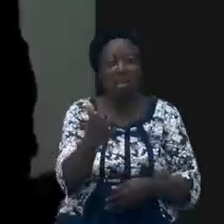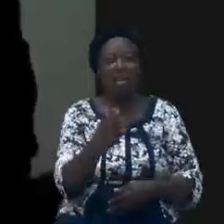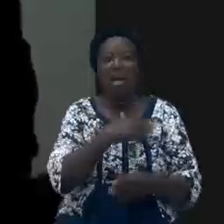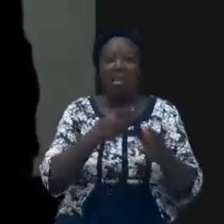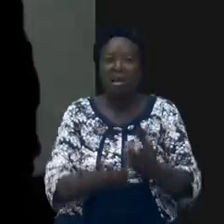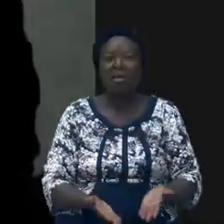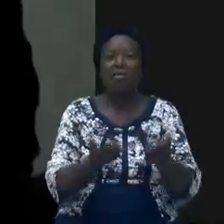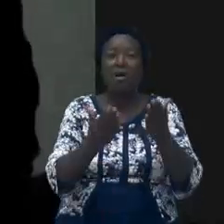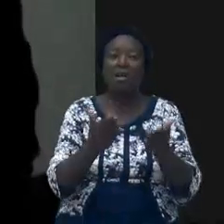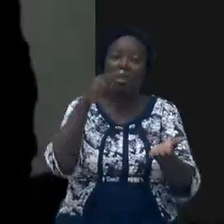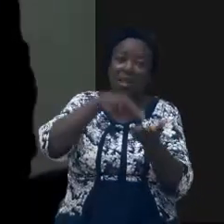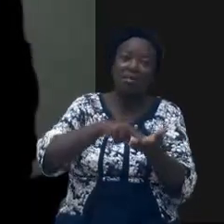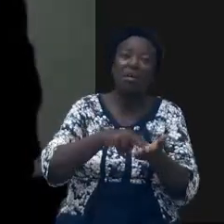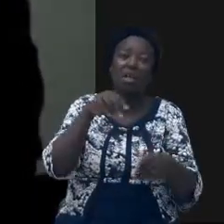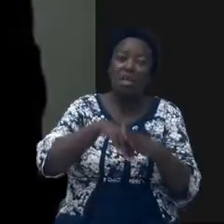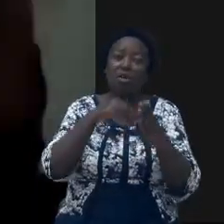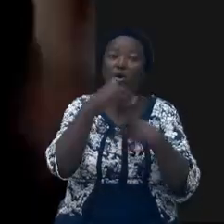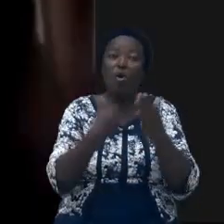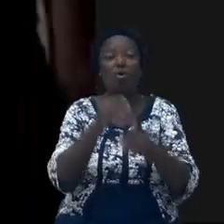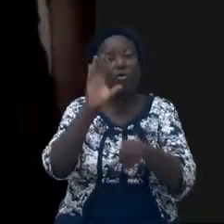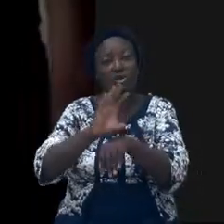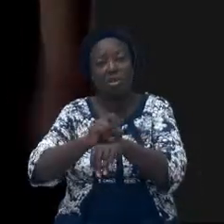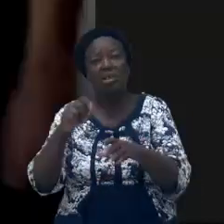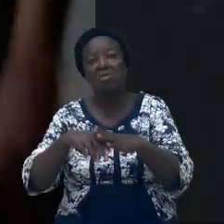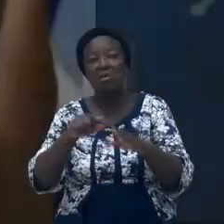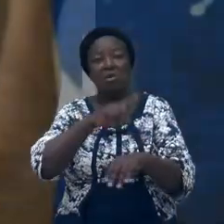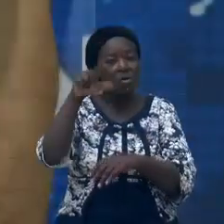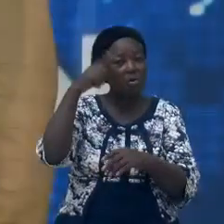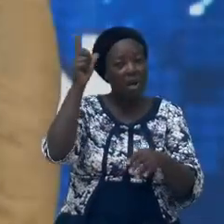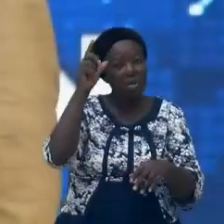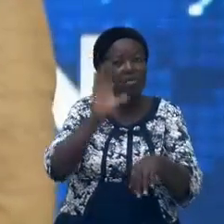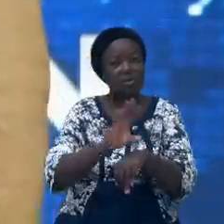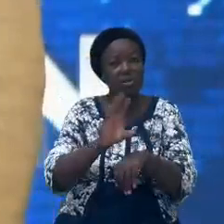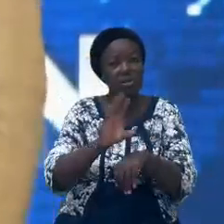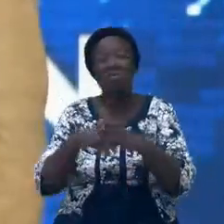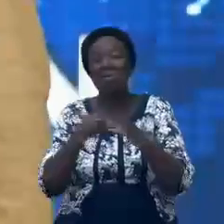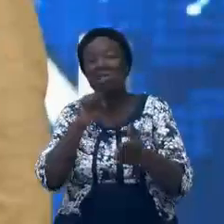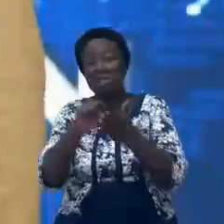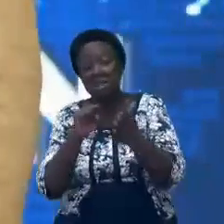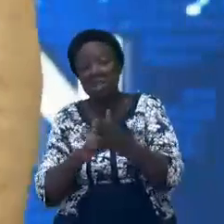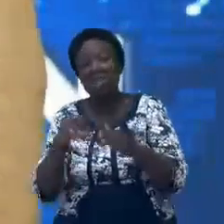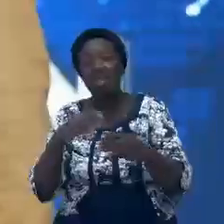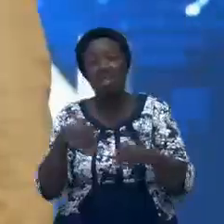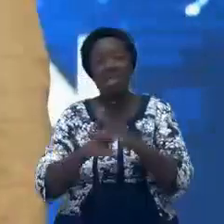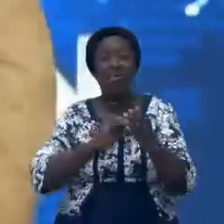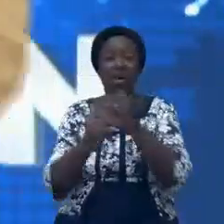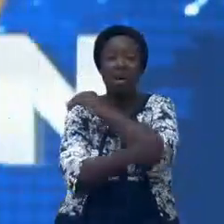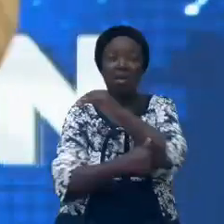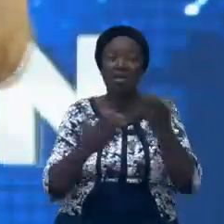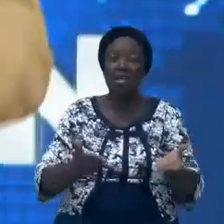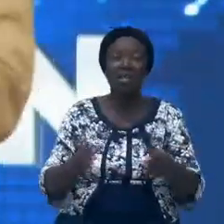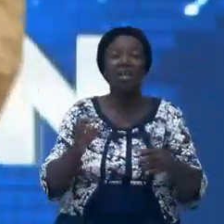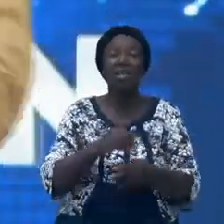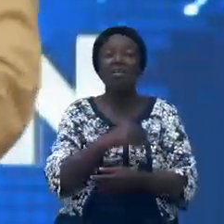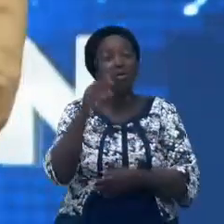with Christ, you can raise up your hand there. You can rise up in all the local churches and in all the nations and